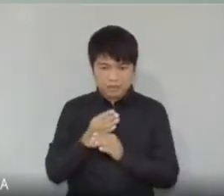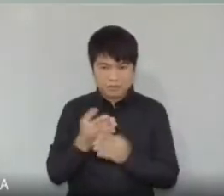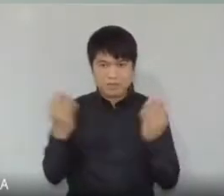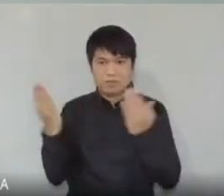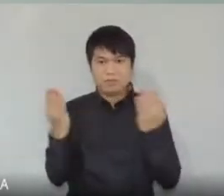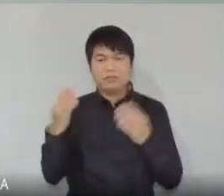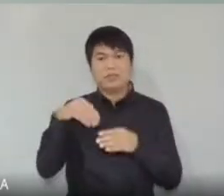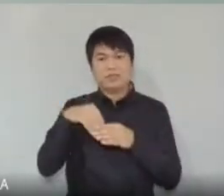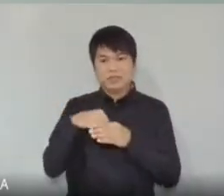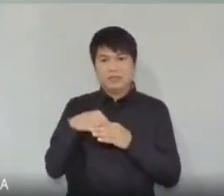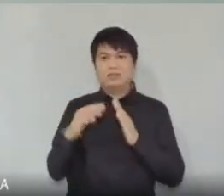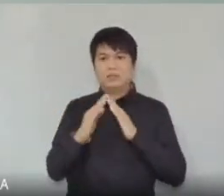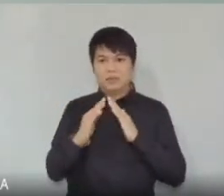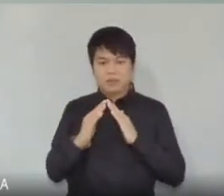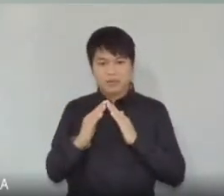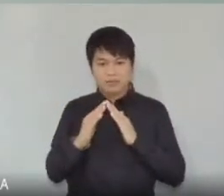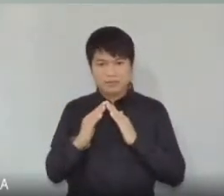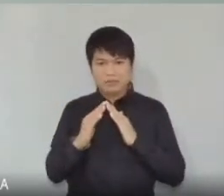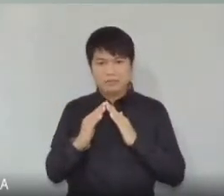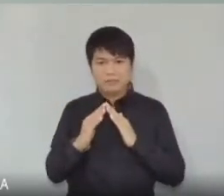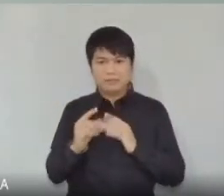and non-threatening and of late